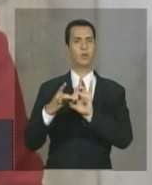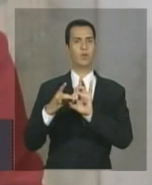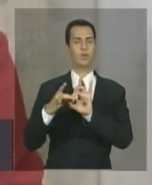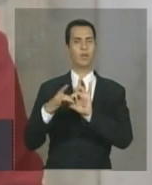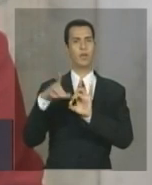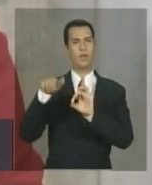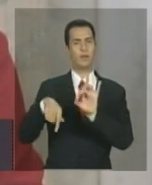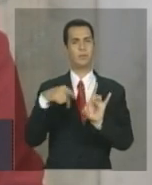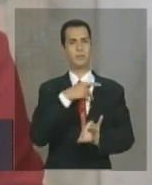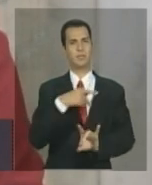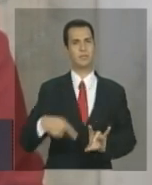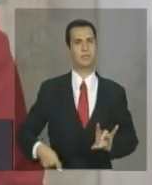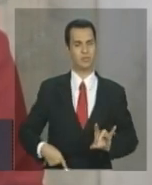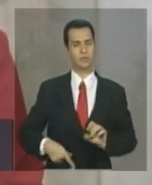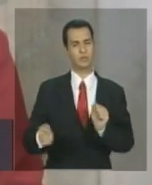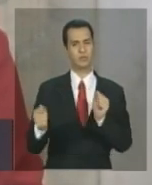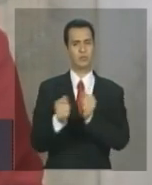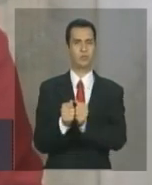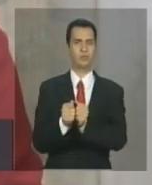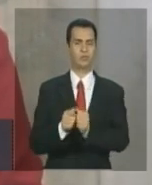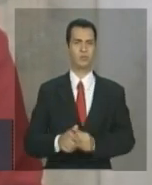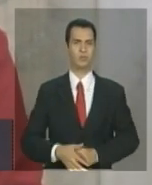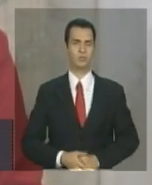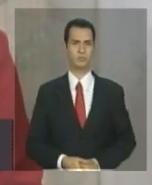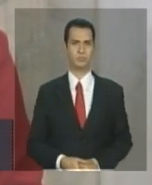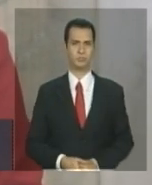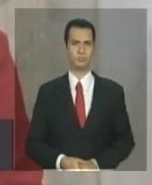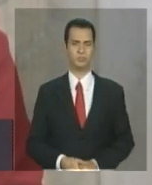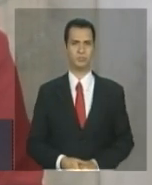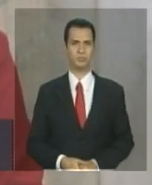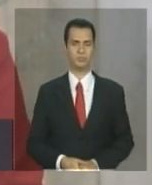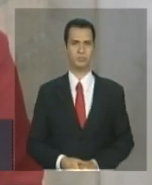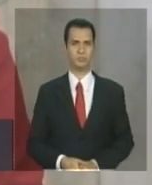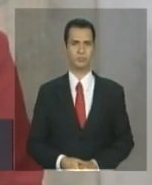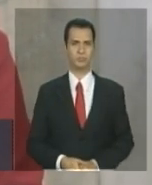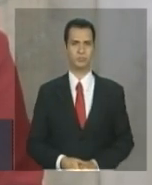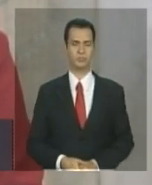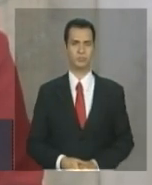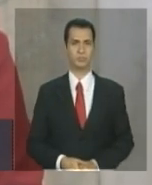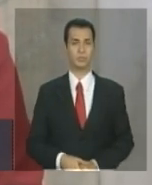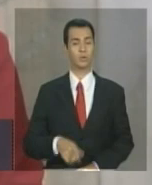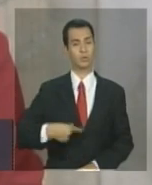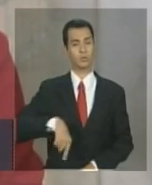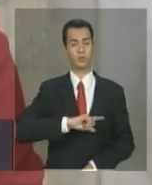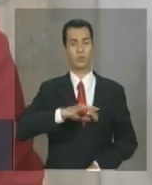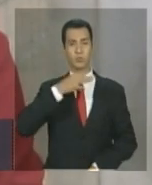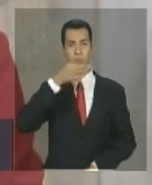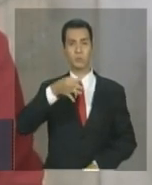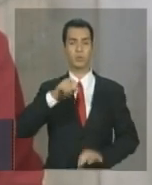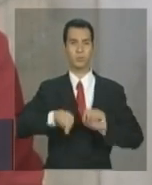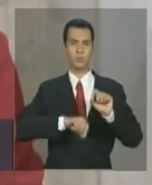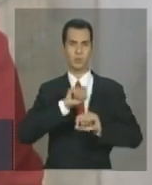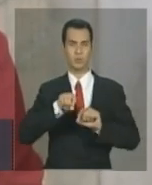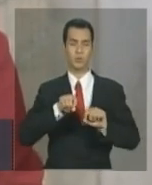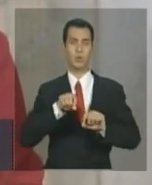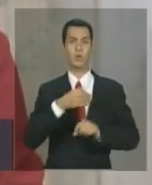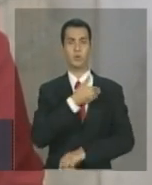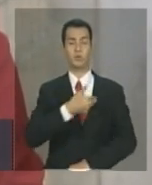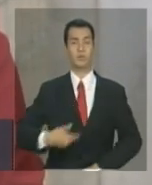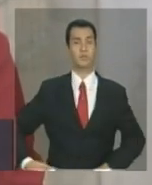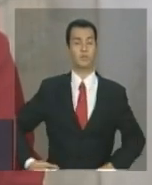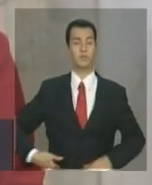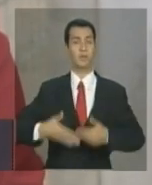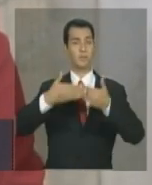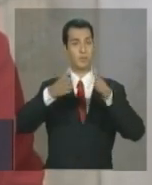Brazil is a co-chair in the forum or in the. Nós consideramos essa política de governo aberto we believe that the open government